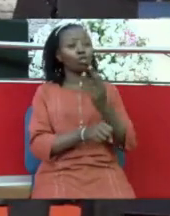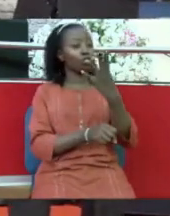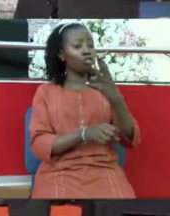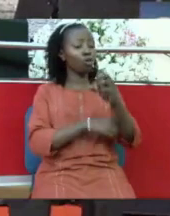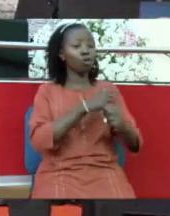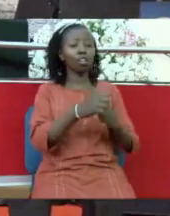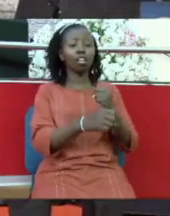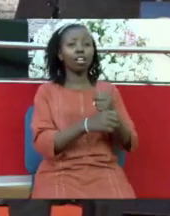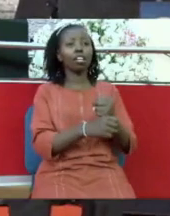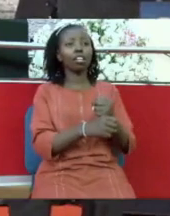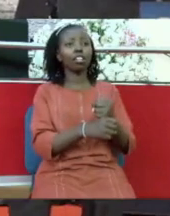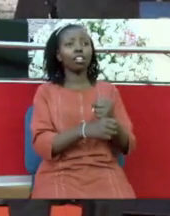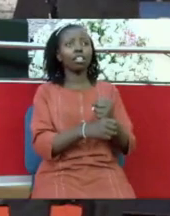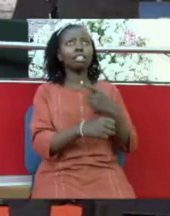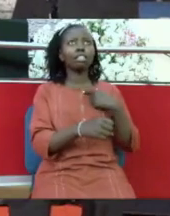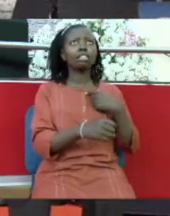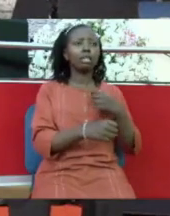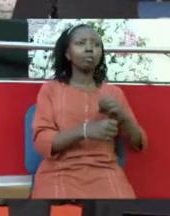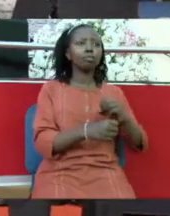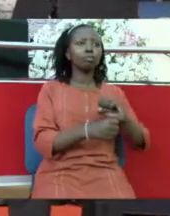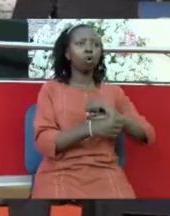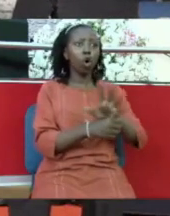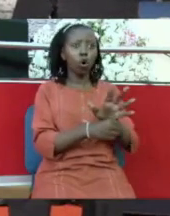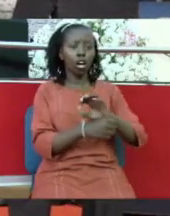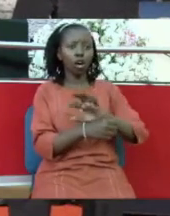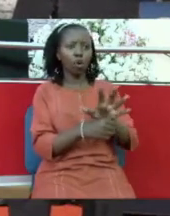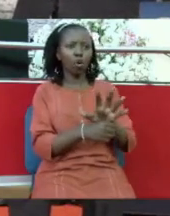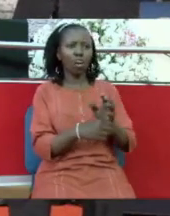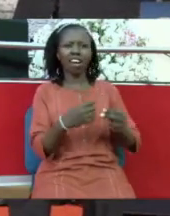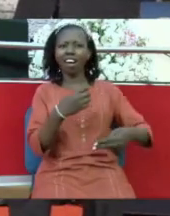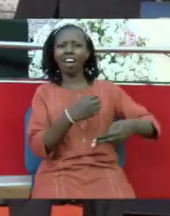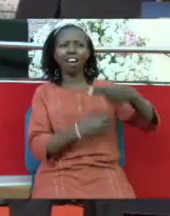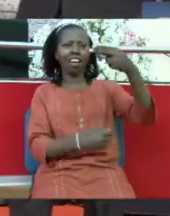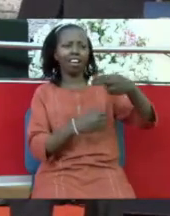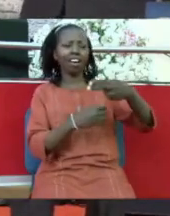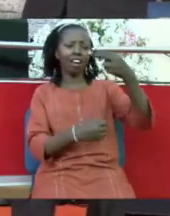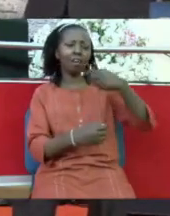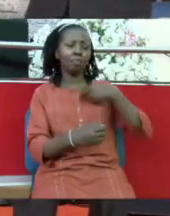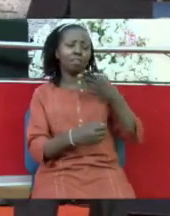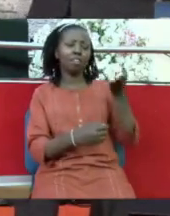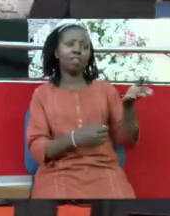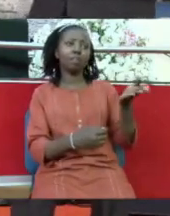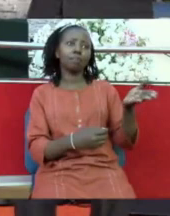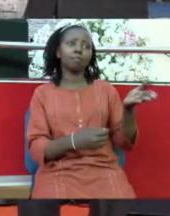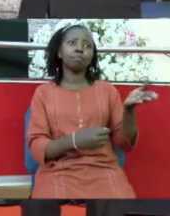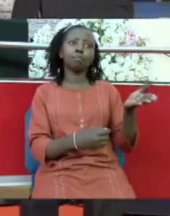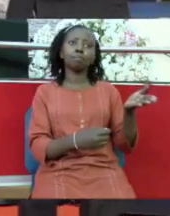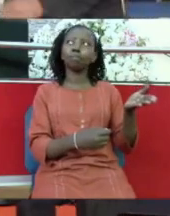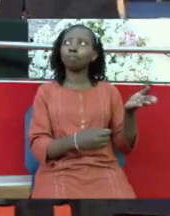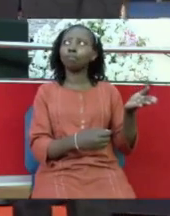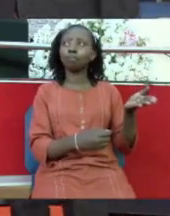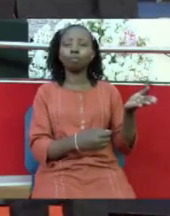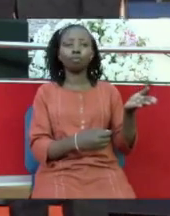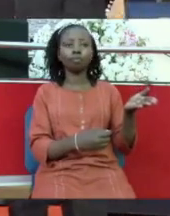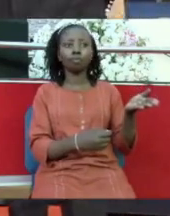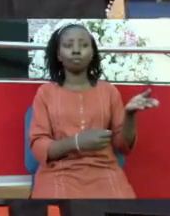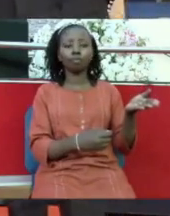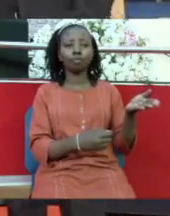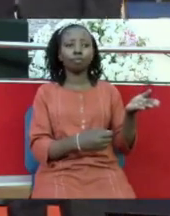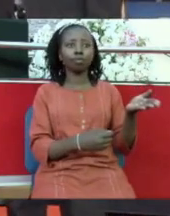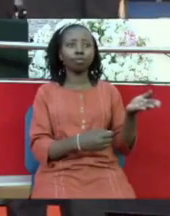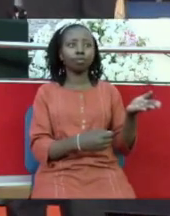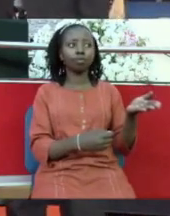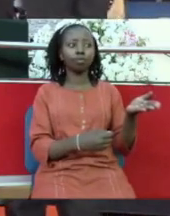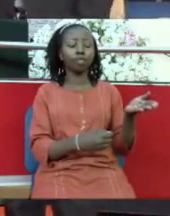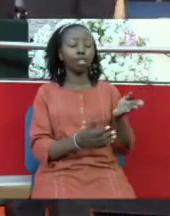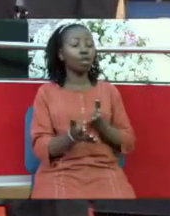it when the COVID was raging high. Na Mungu amekuwa mwema kwetu sana miaka minne iliyopita na hasa wakati ambapo corona ilikuwa juu sana. And